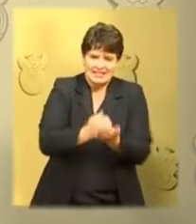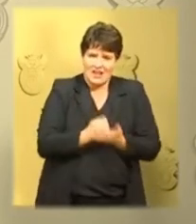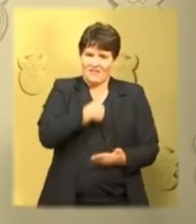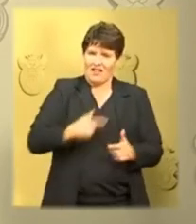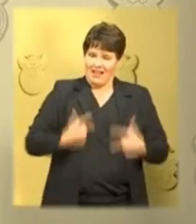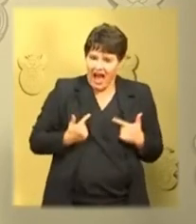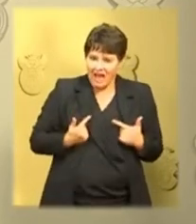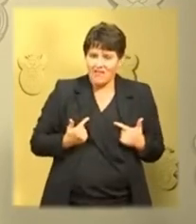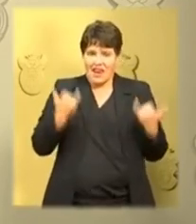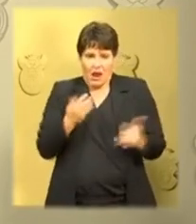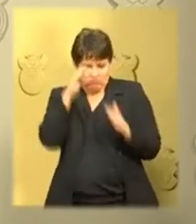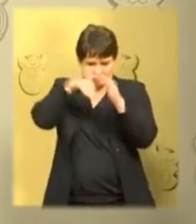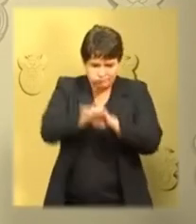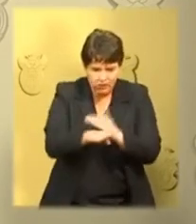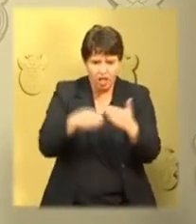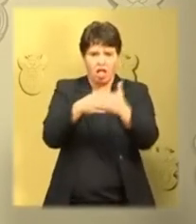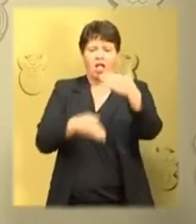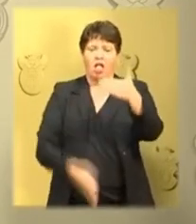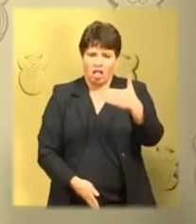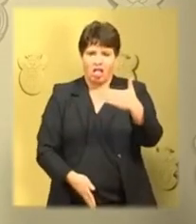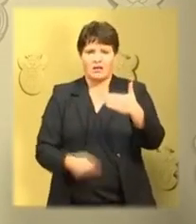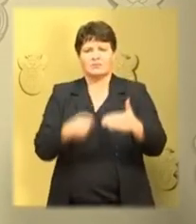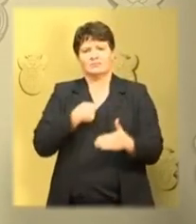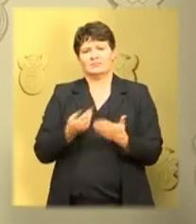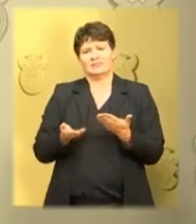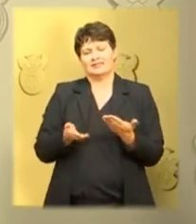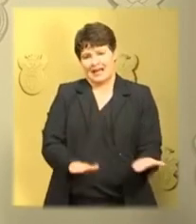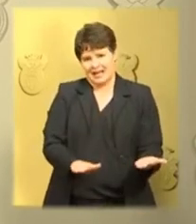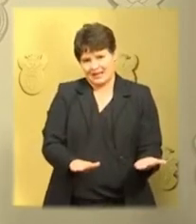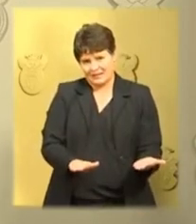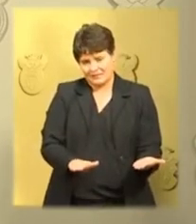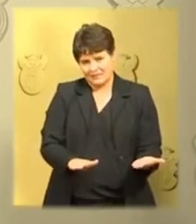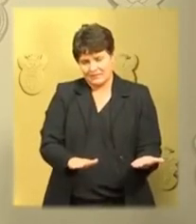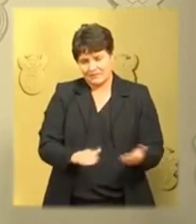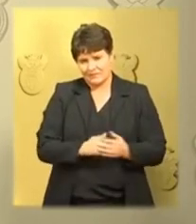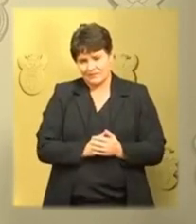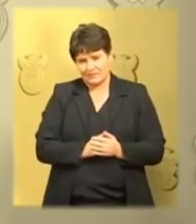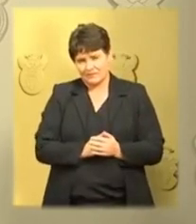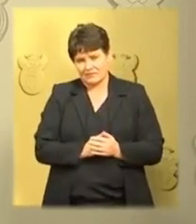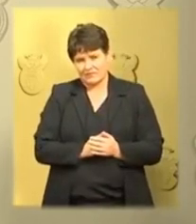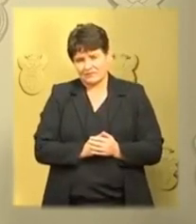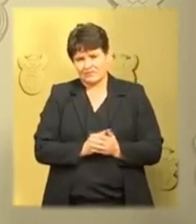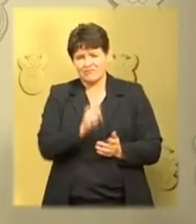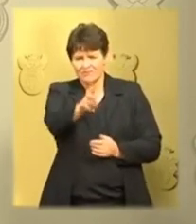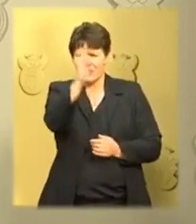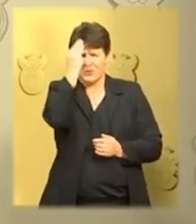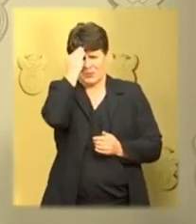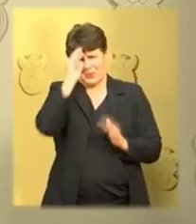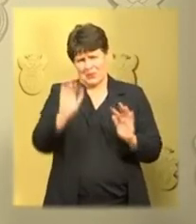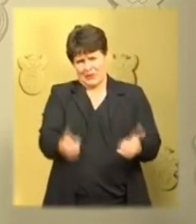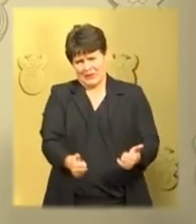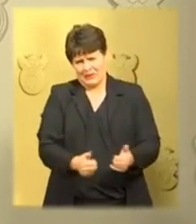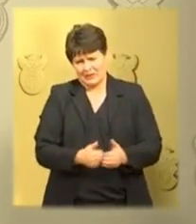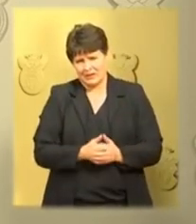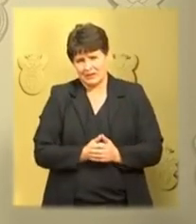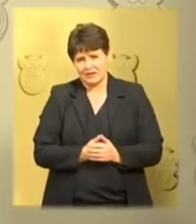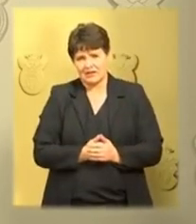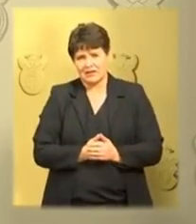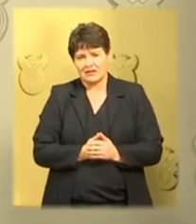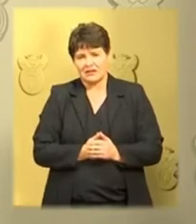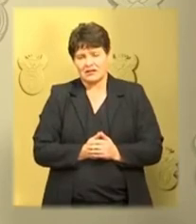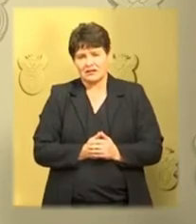I'm reiterating these basic facts, which by now are known to many